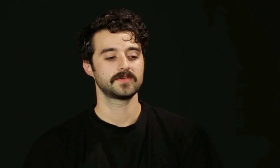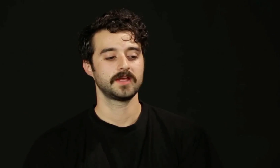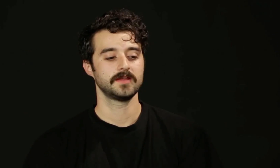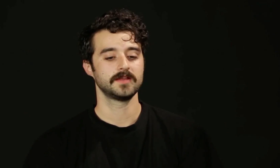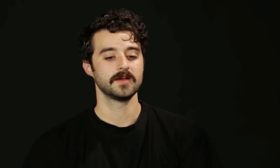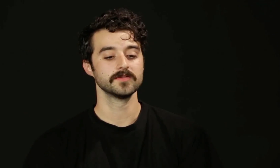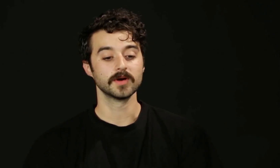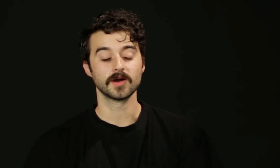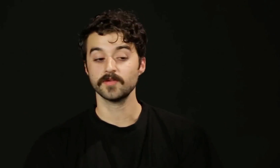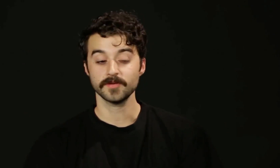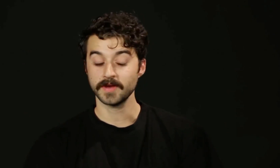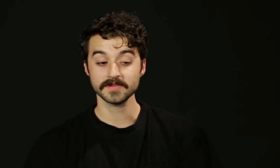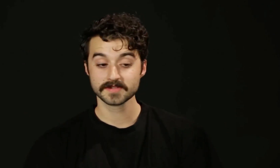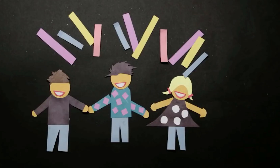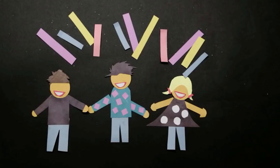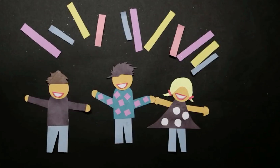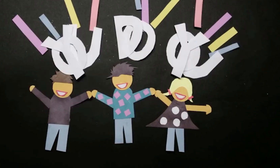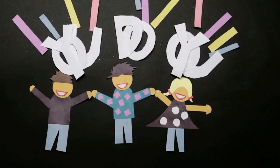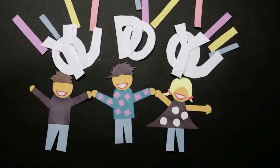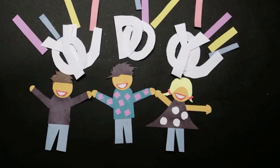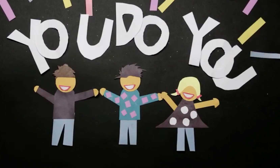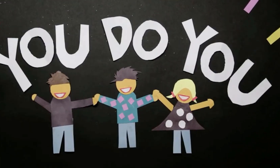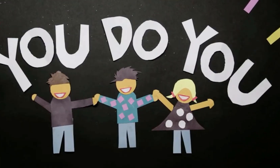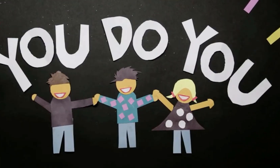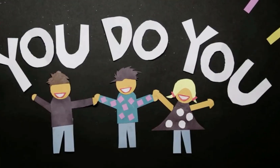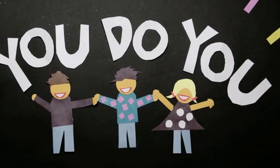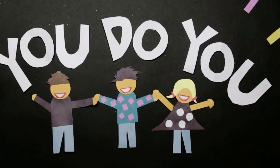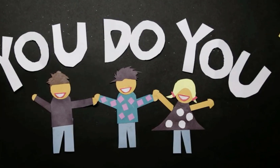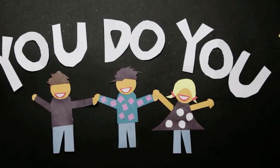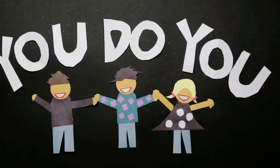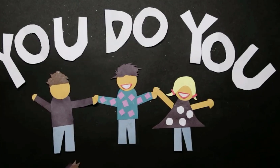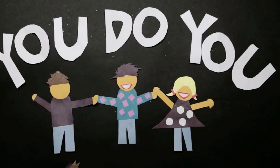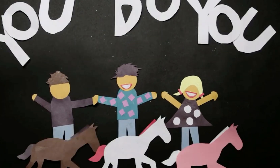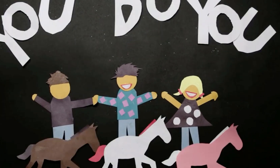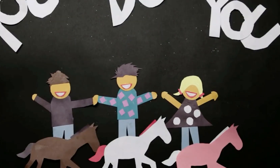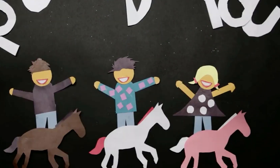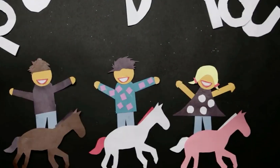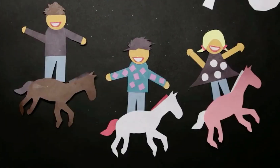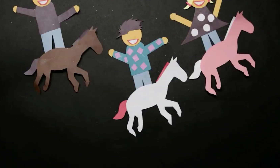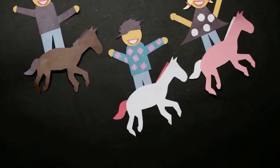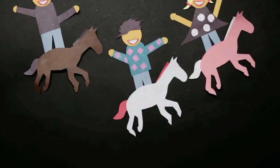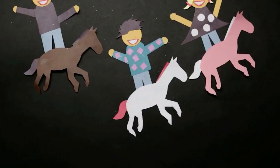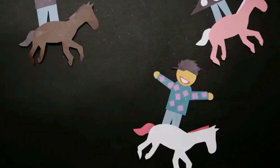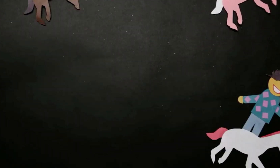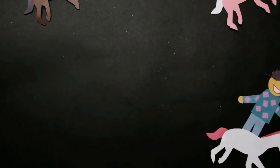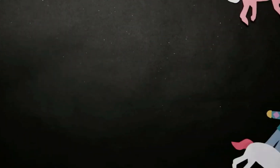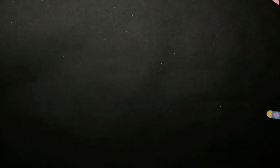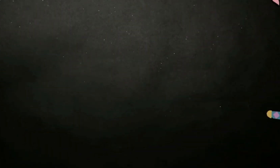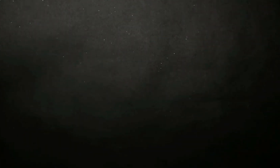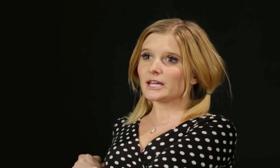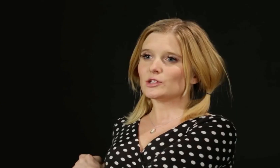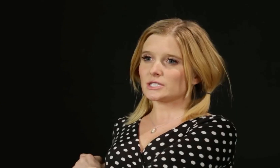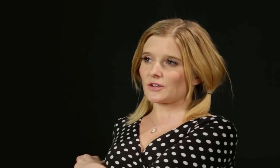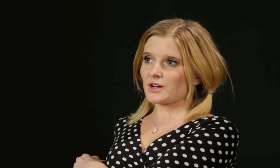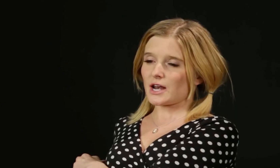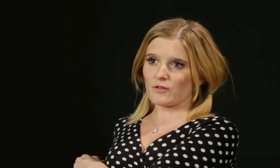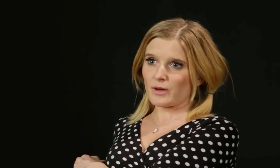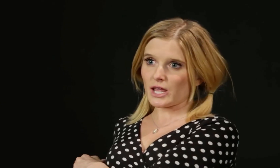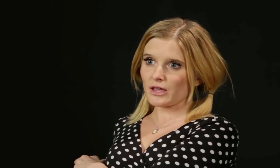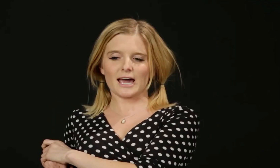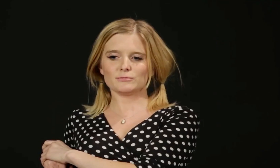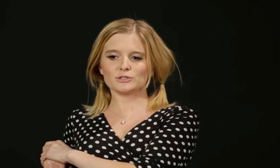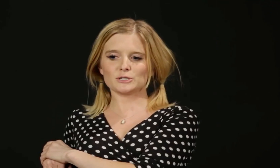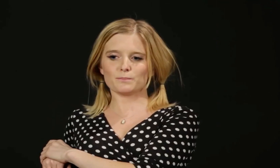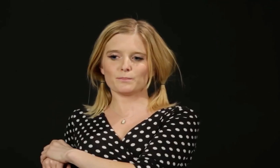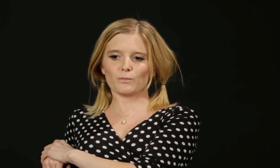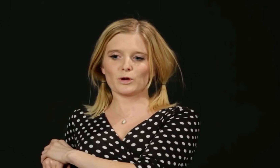I don't advocate that everyone go off their meds if they don't need to. It's, for me, that was something that I felt I wanted to do. It looks different in